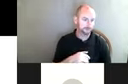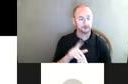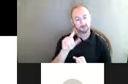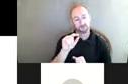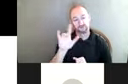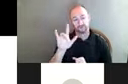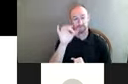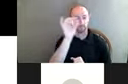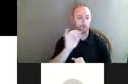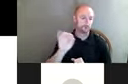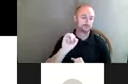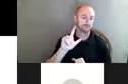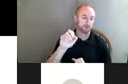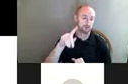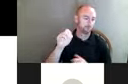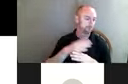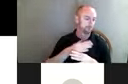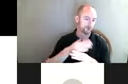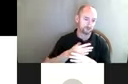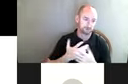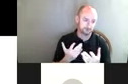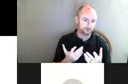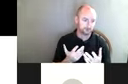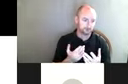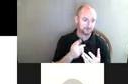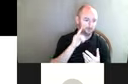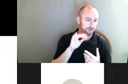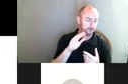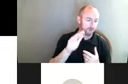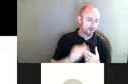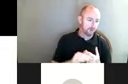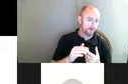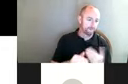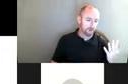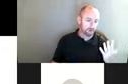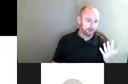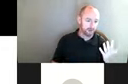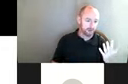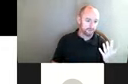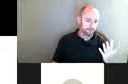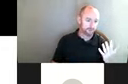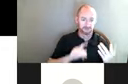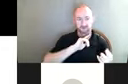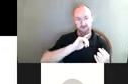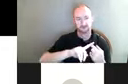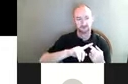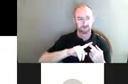25 points, the slope value ranges from, looks like a low of 5 degrees all the way to